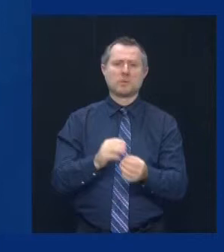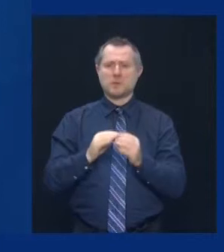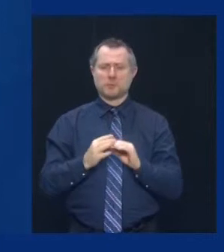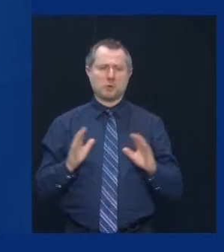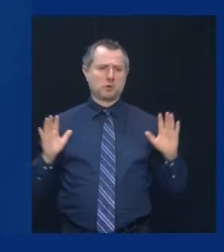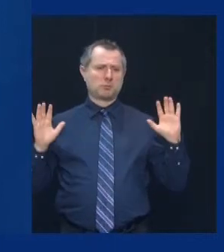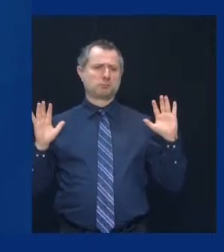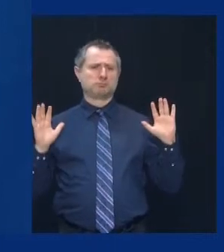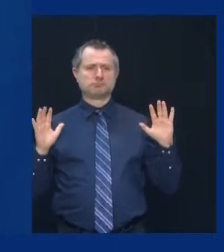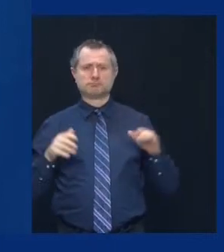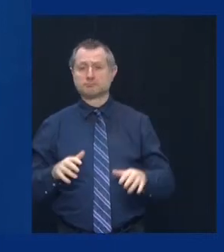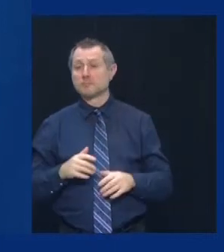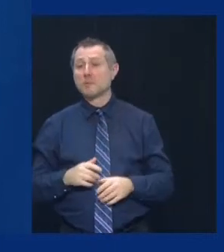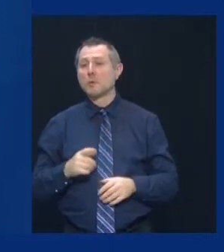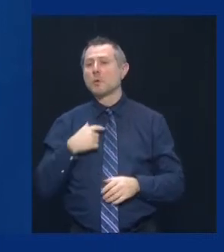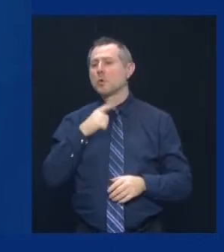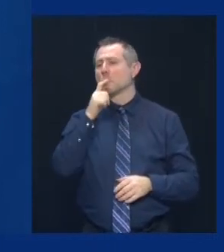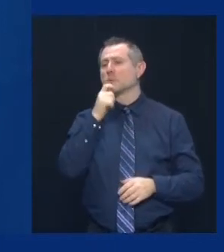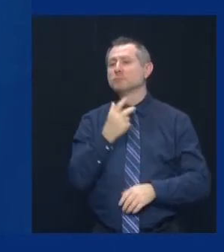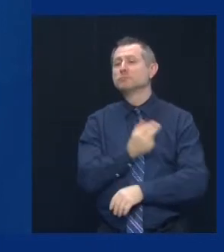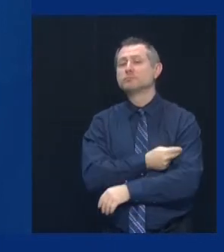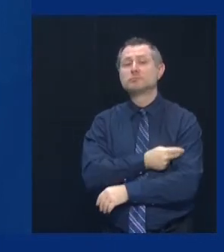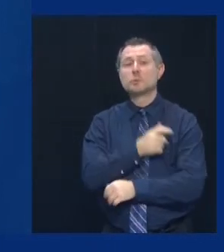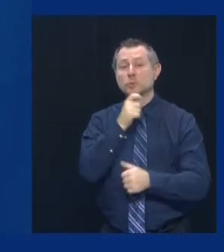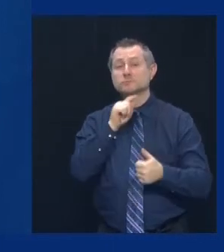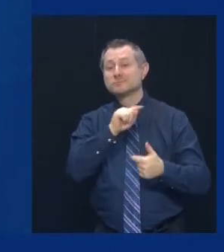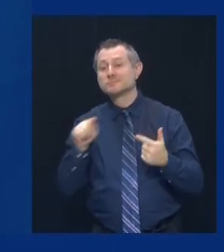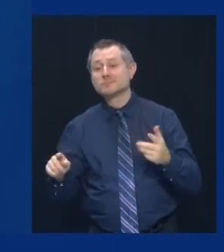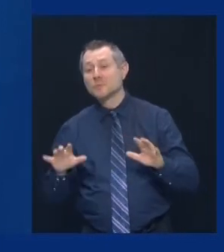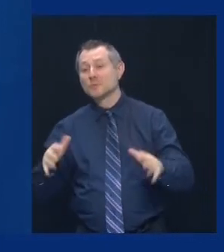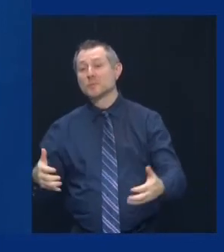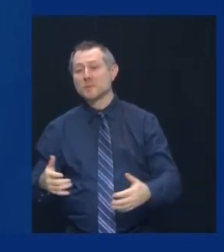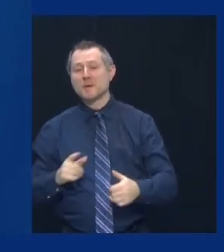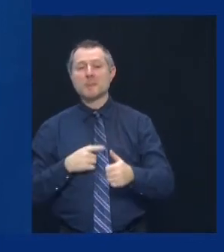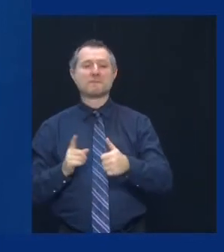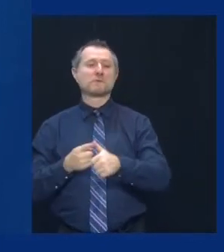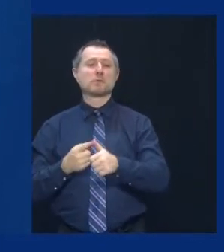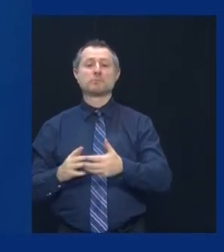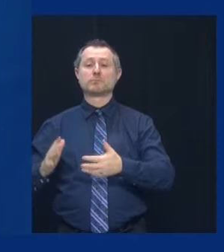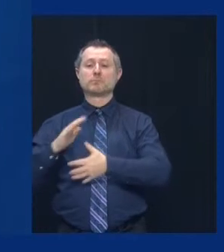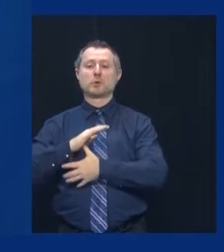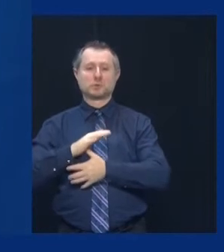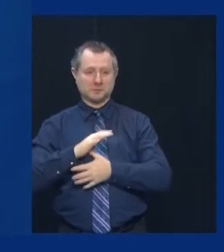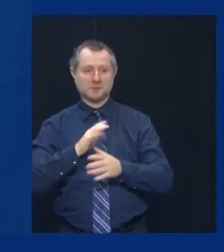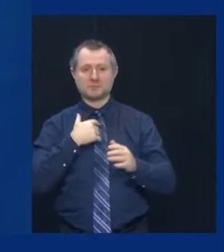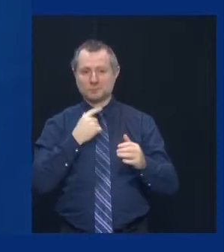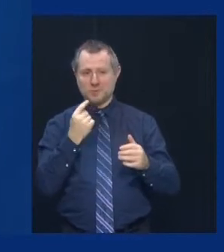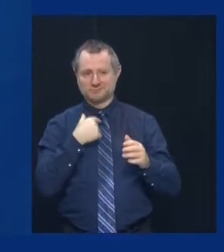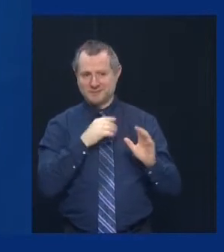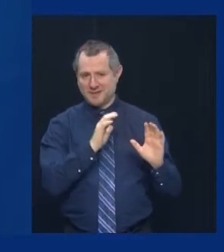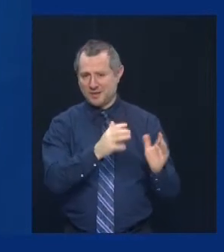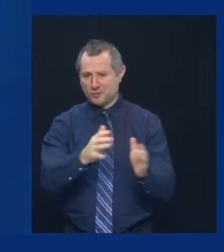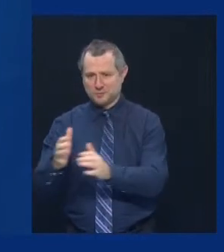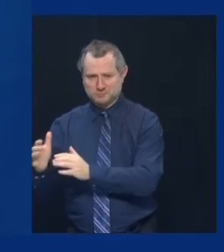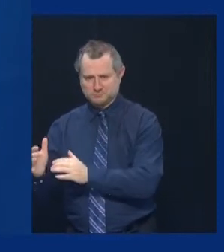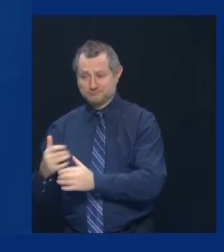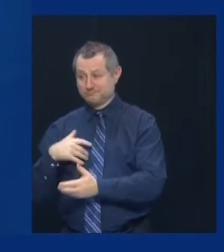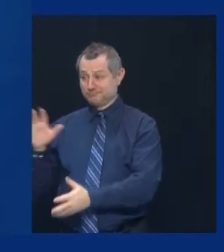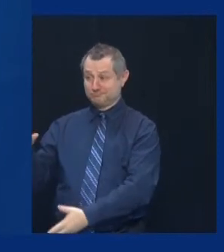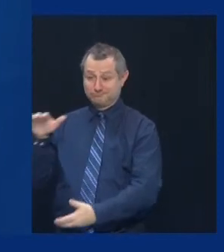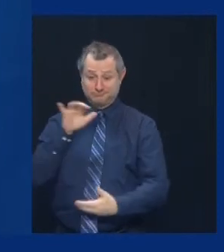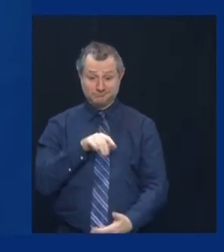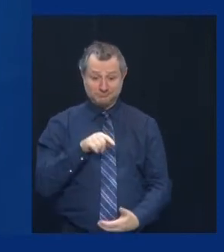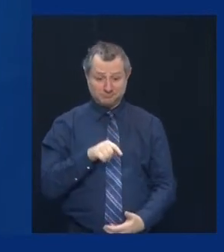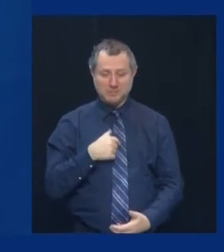Who's getting the vaccine? We have priority populations. As we have more vaccines, the priority